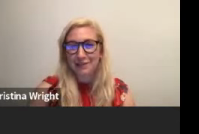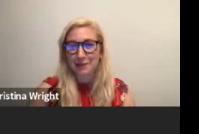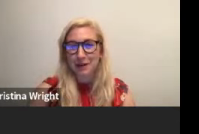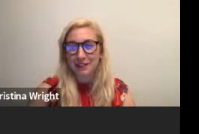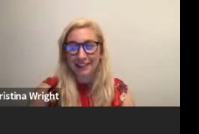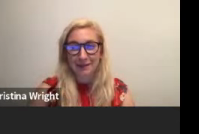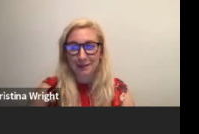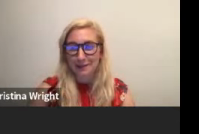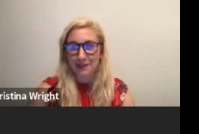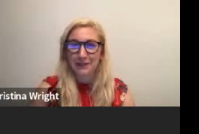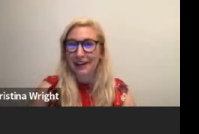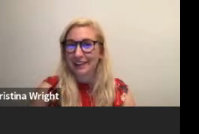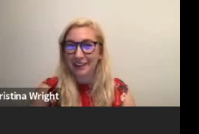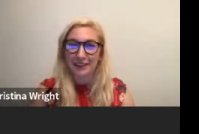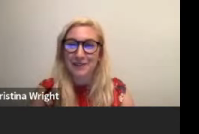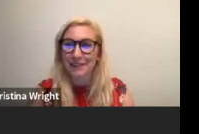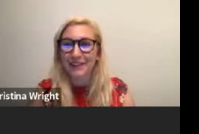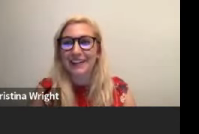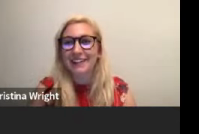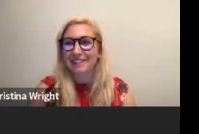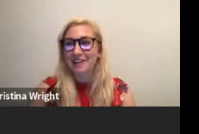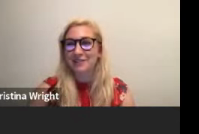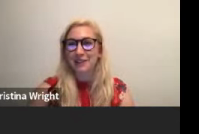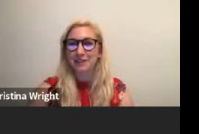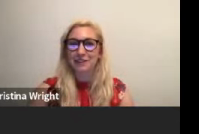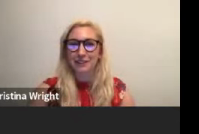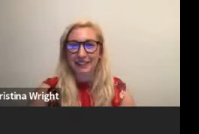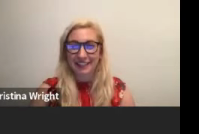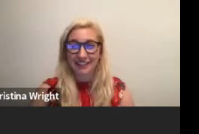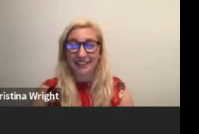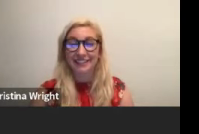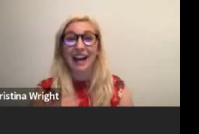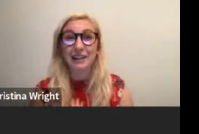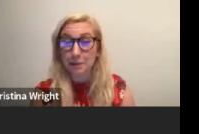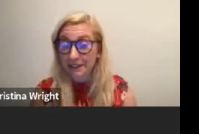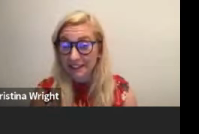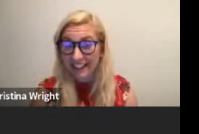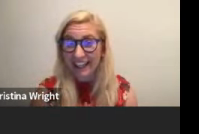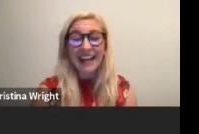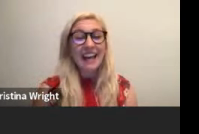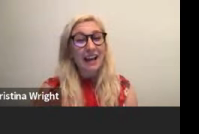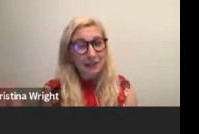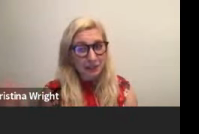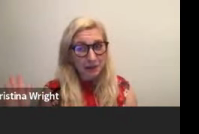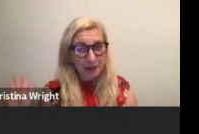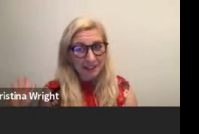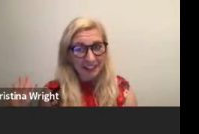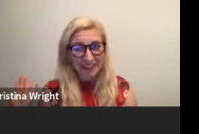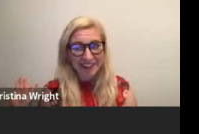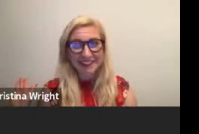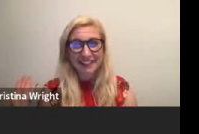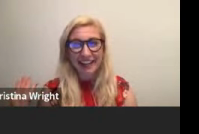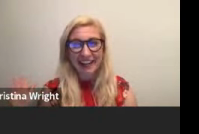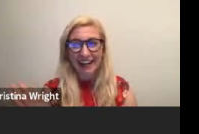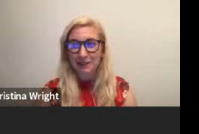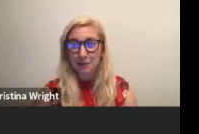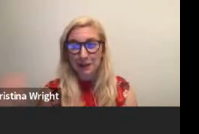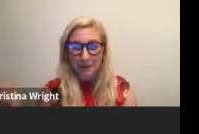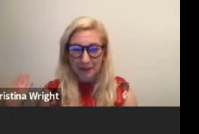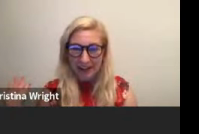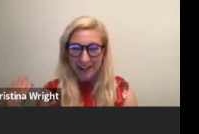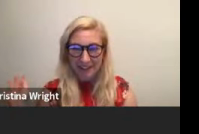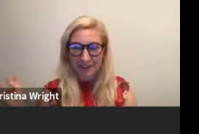reaching out from watching this episode to try and learn more or find more of your visualizations. I know personally, I went to your website earlier today and